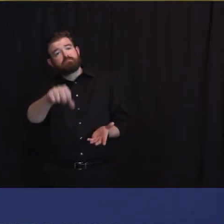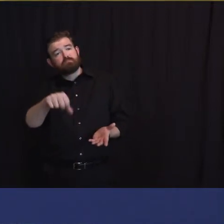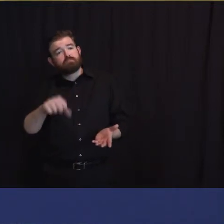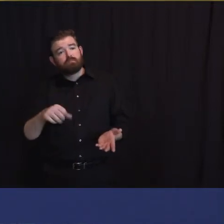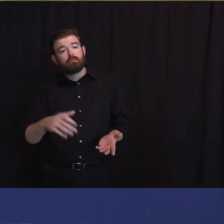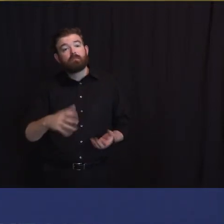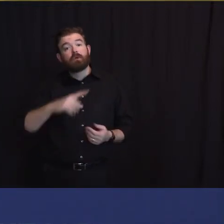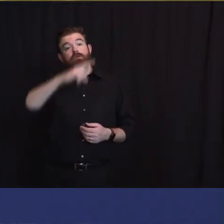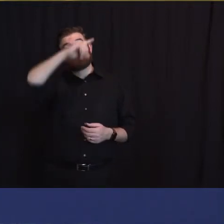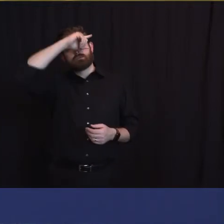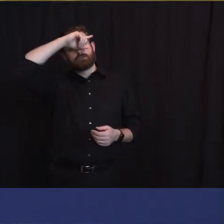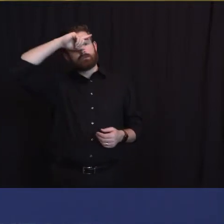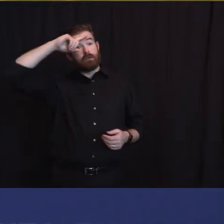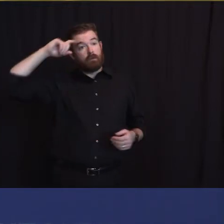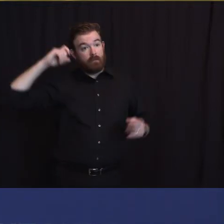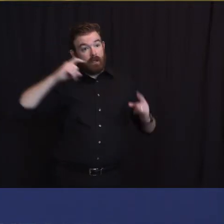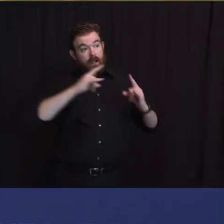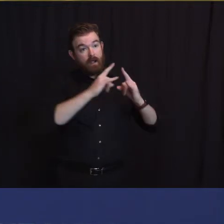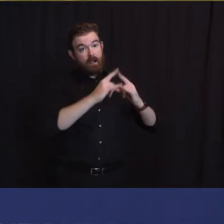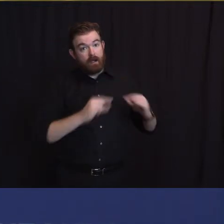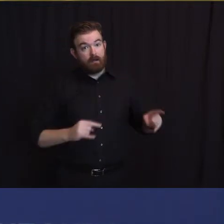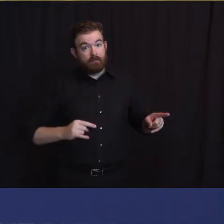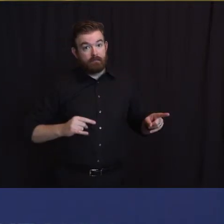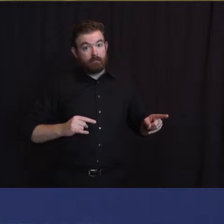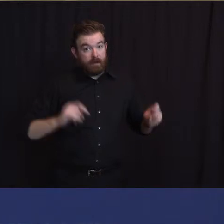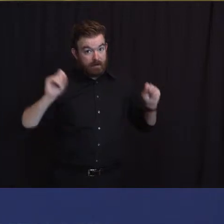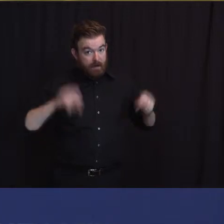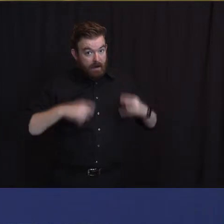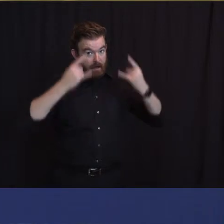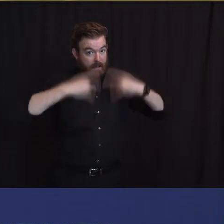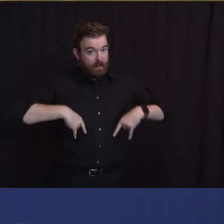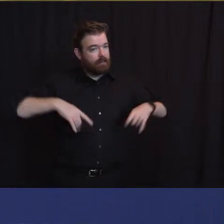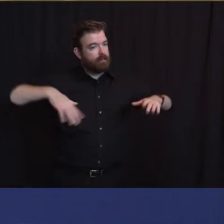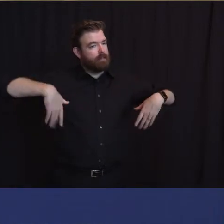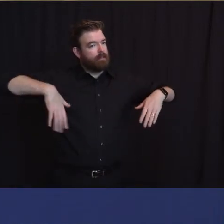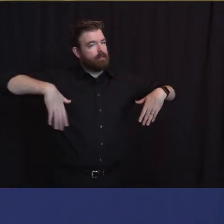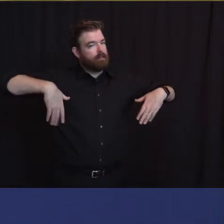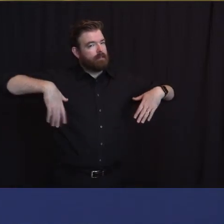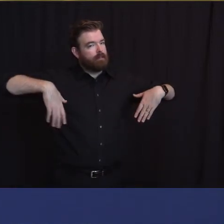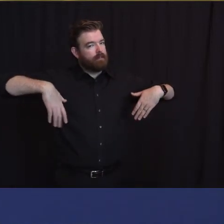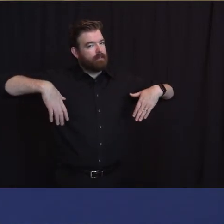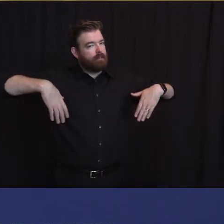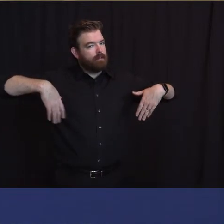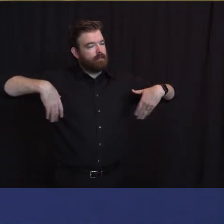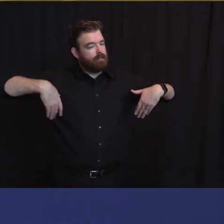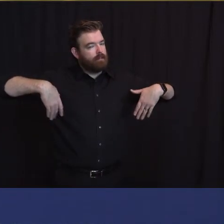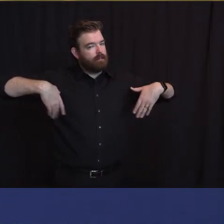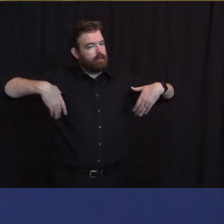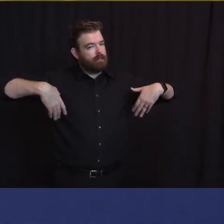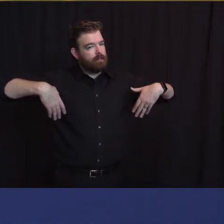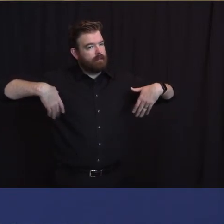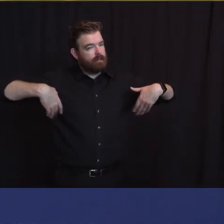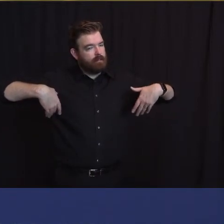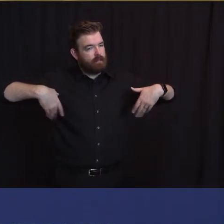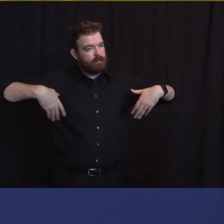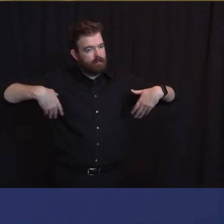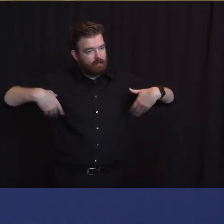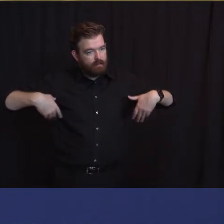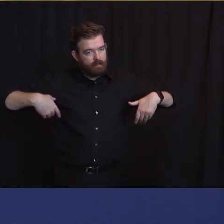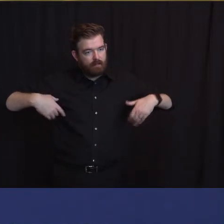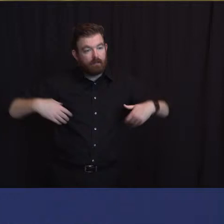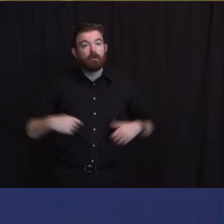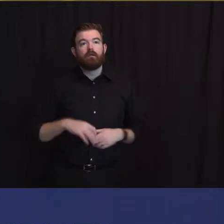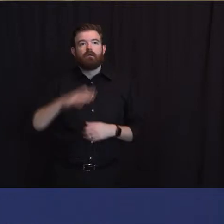answer is the same, Matt, that we're not there yet on being able to, we know, thank God, that we've lost very few precious